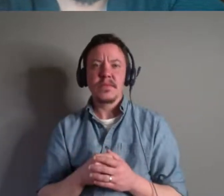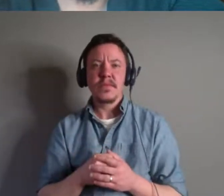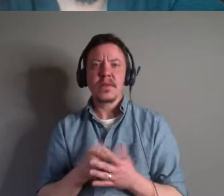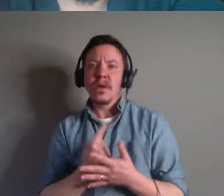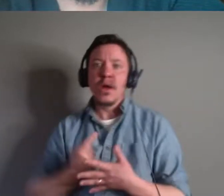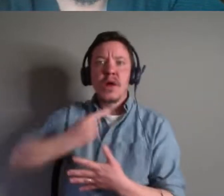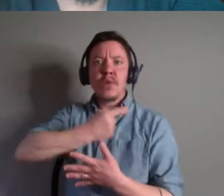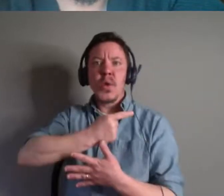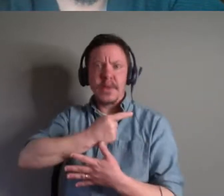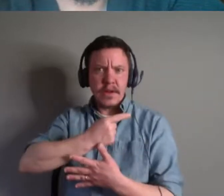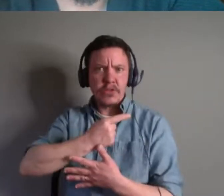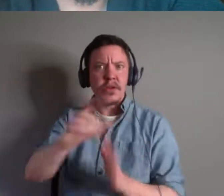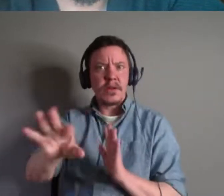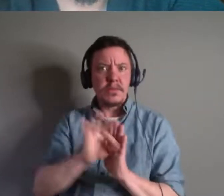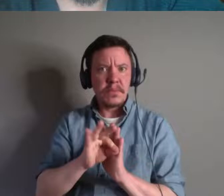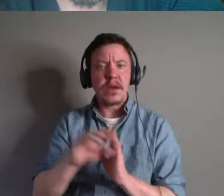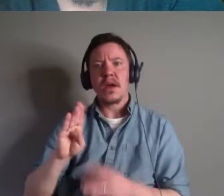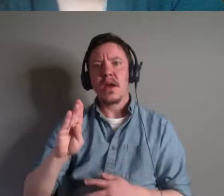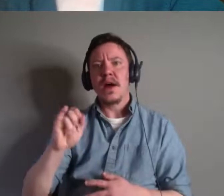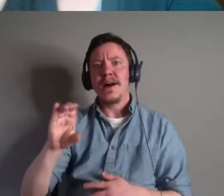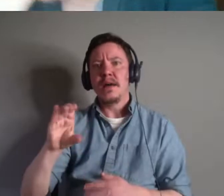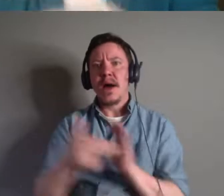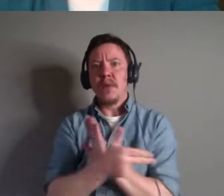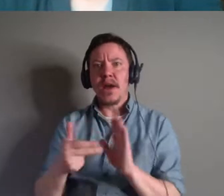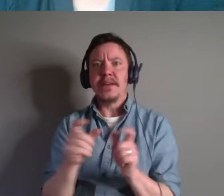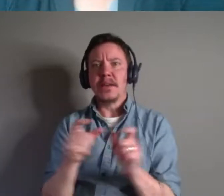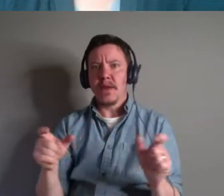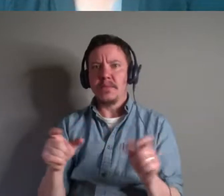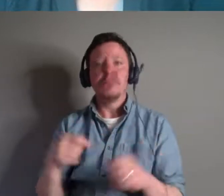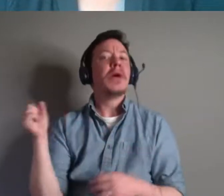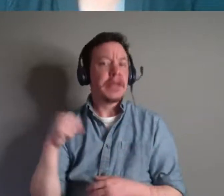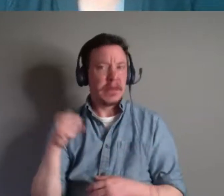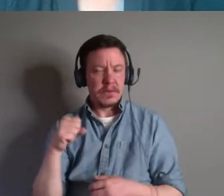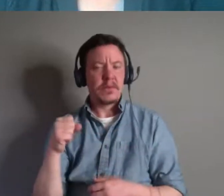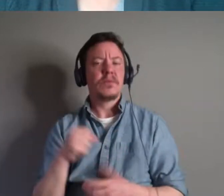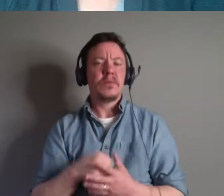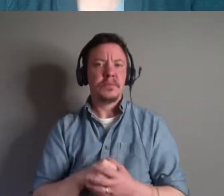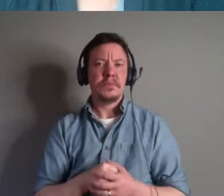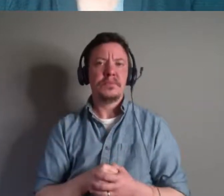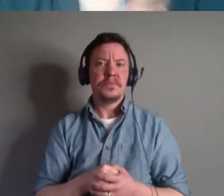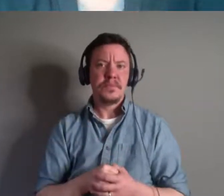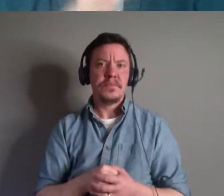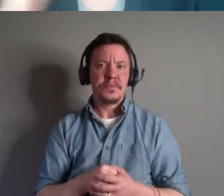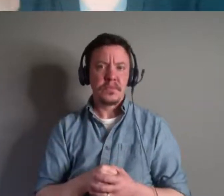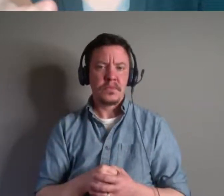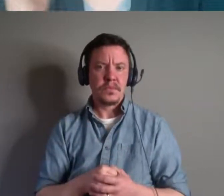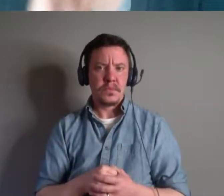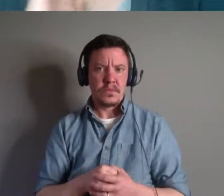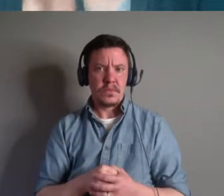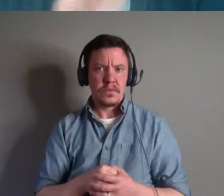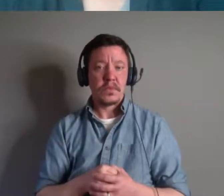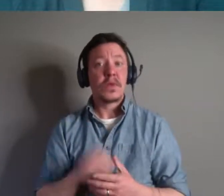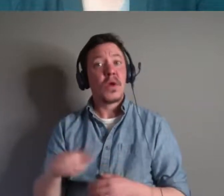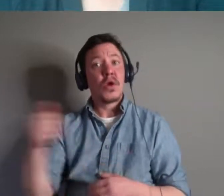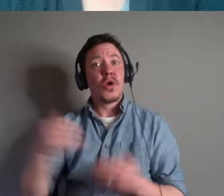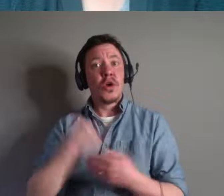prioritization of BIPOC folks. Yeah, and I think that would be for, I would say like with other projects,